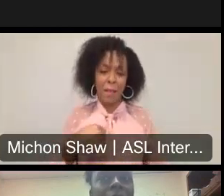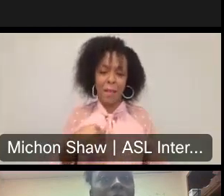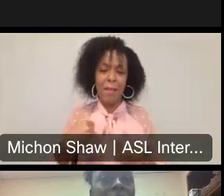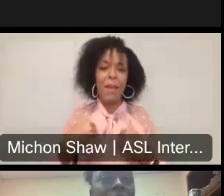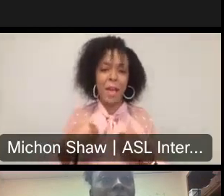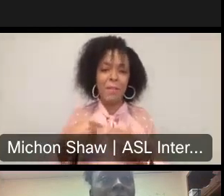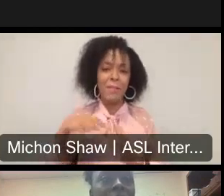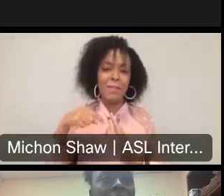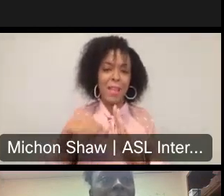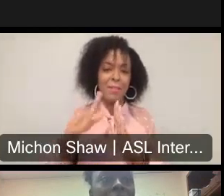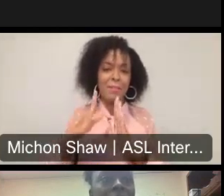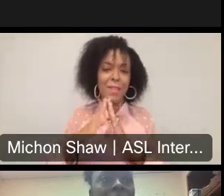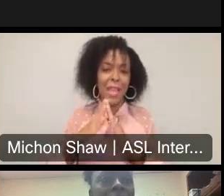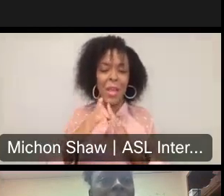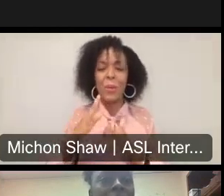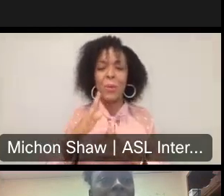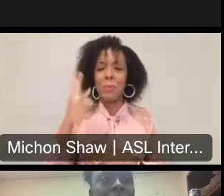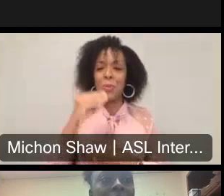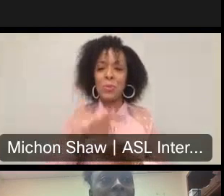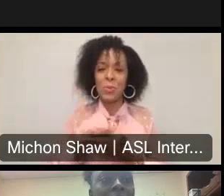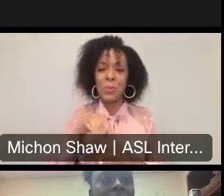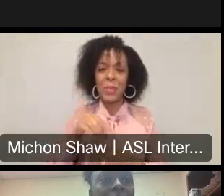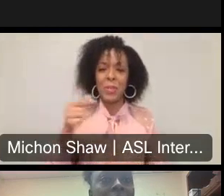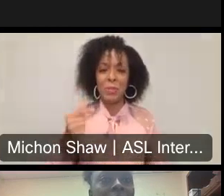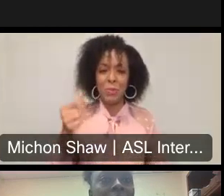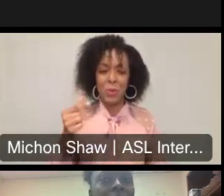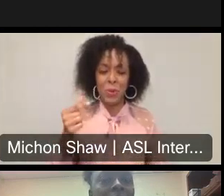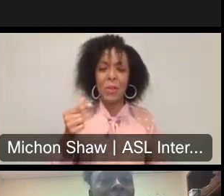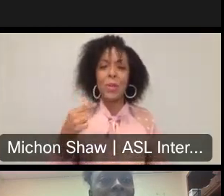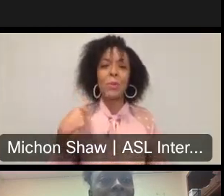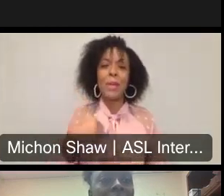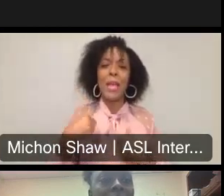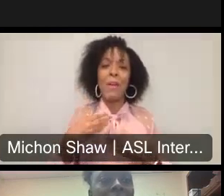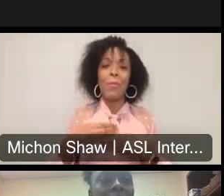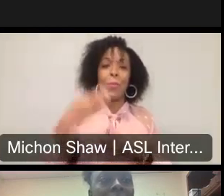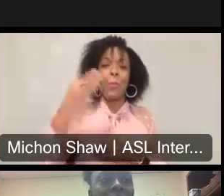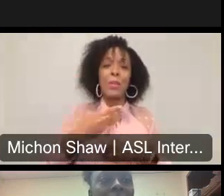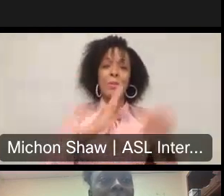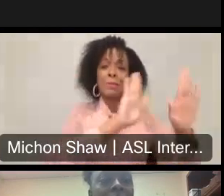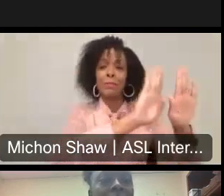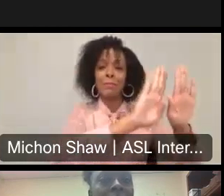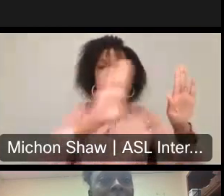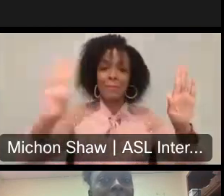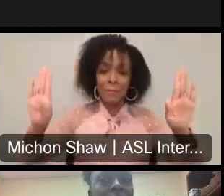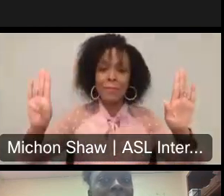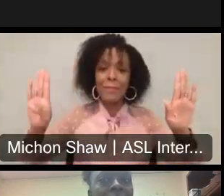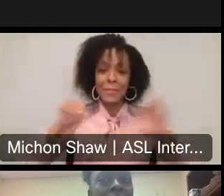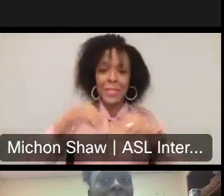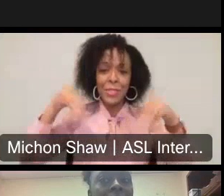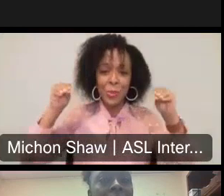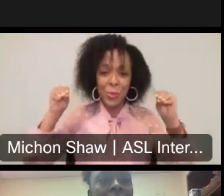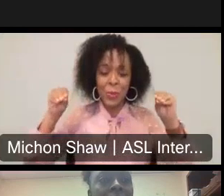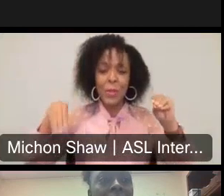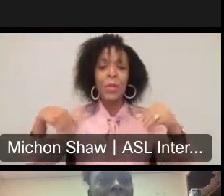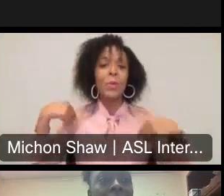have storefront windows. In our windows, we have mannequins. One of those mannequins is a Caucasian